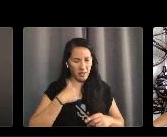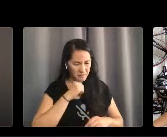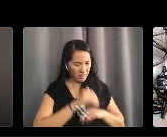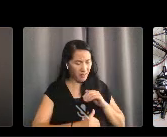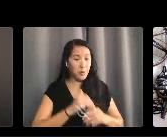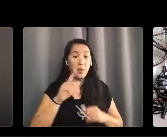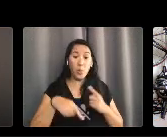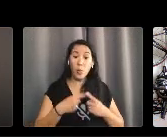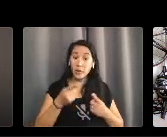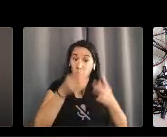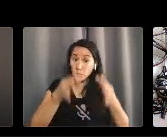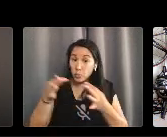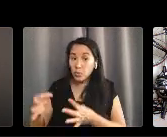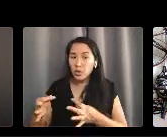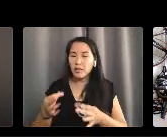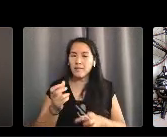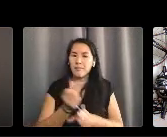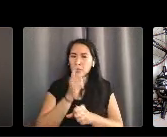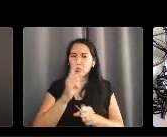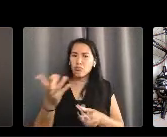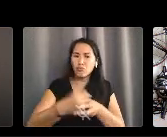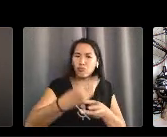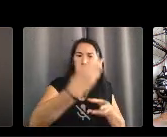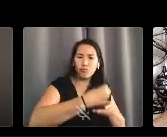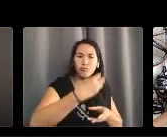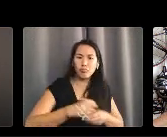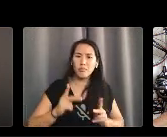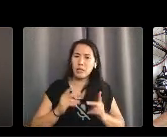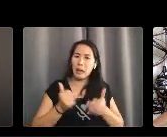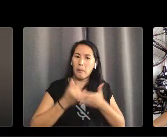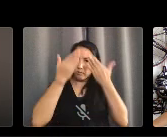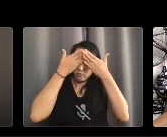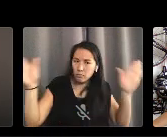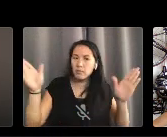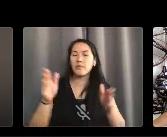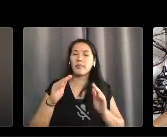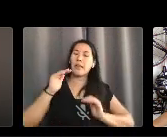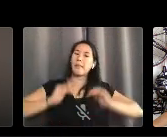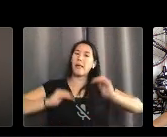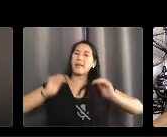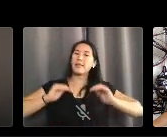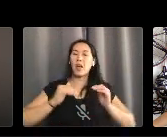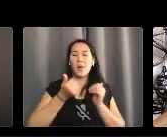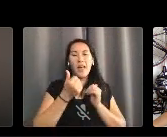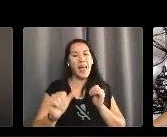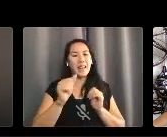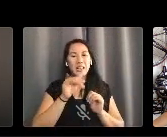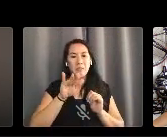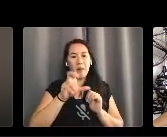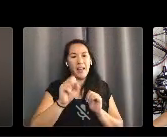critical decisions, ensure that you invite people to broaden your viewpoint and to balance out any hidden biases. And